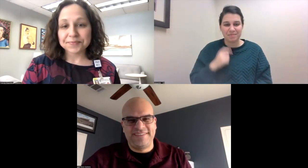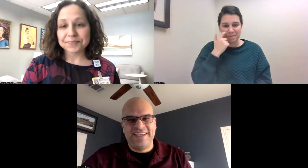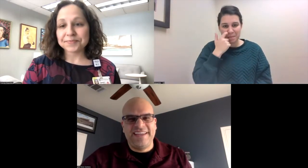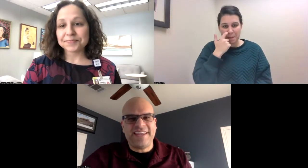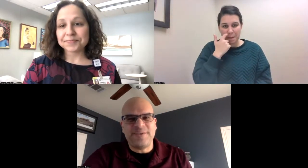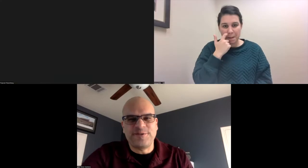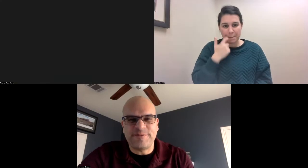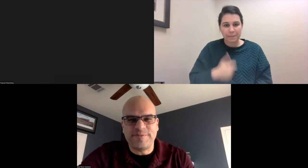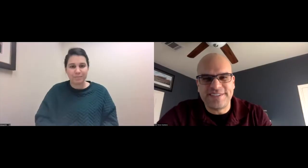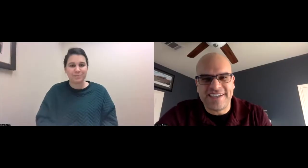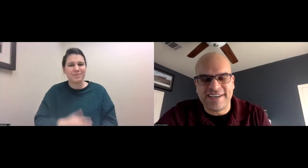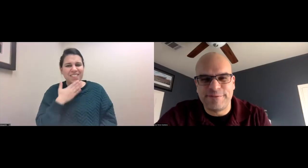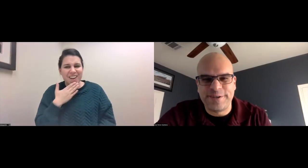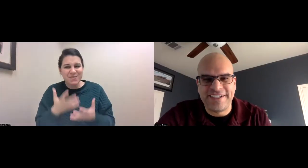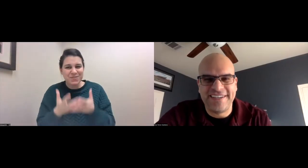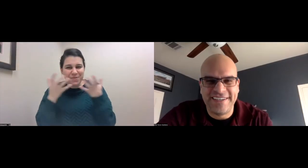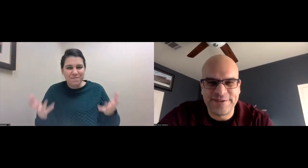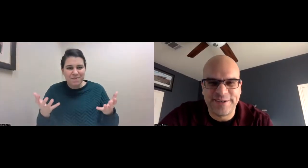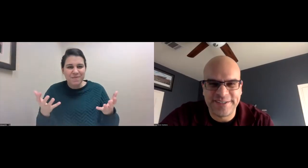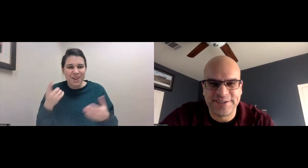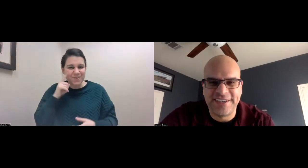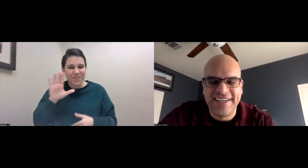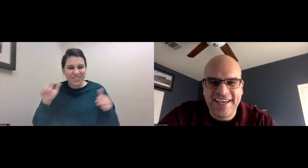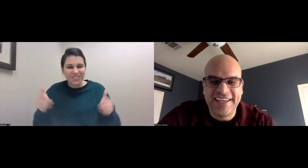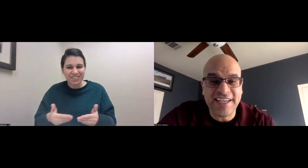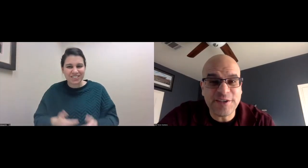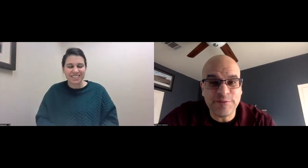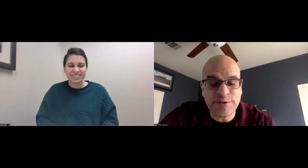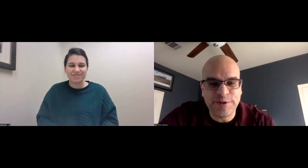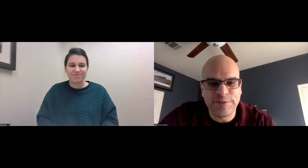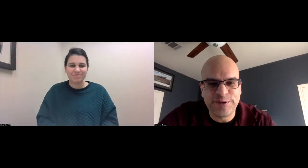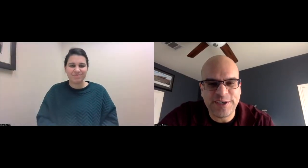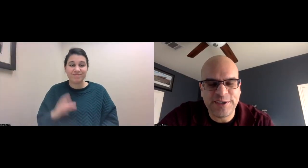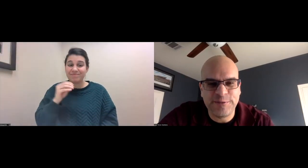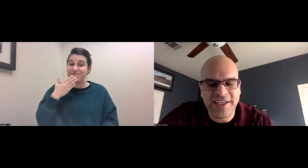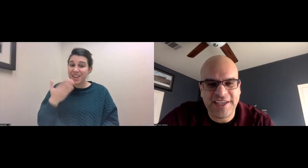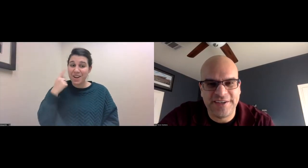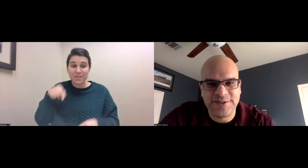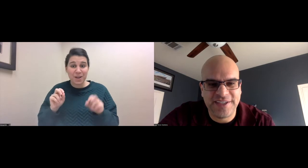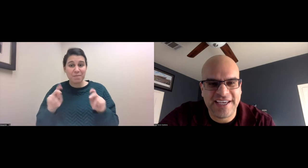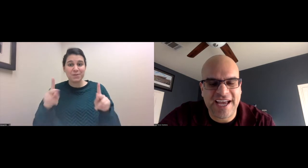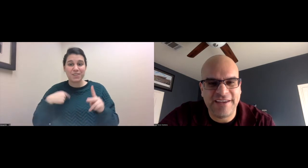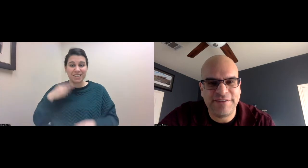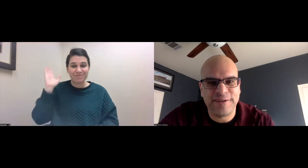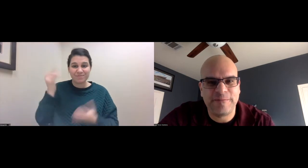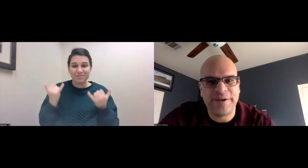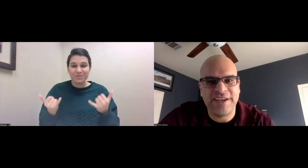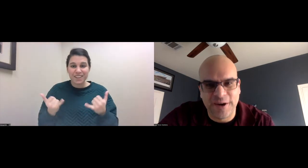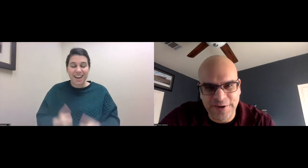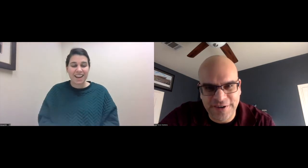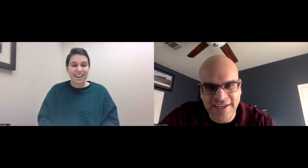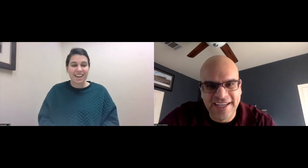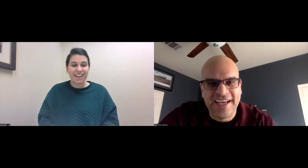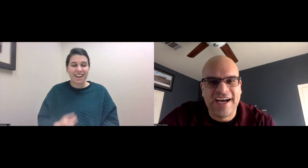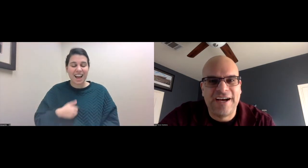Thank you so much for the introduction, and thank you so much for the opportunity to be here today. I feel very